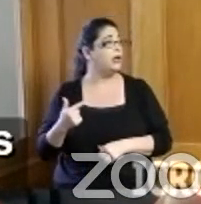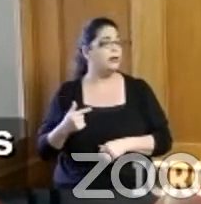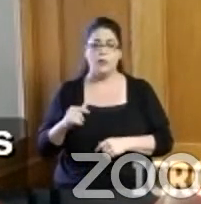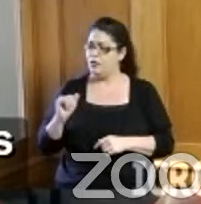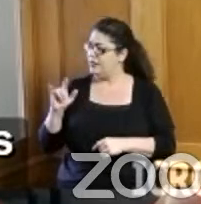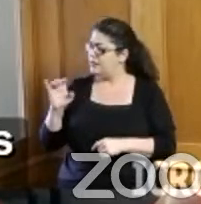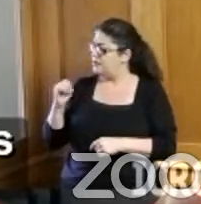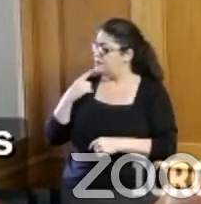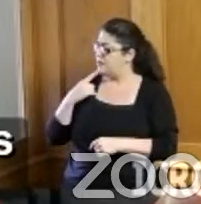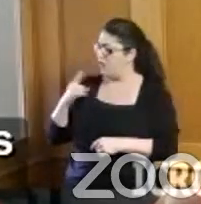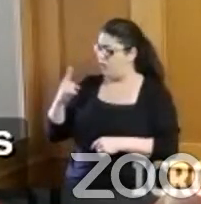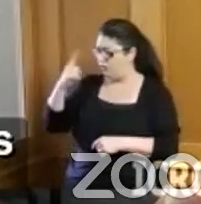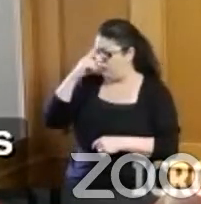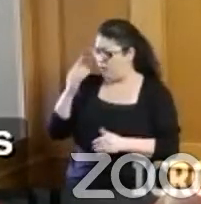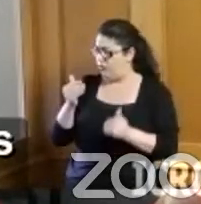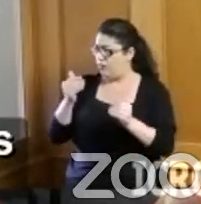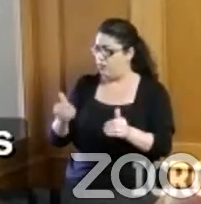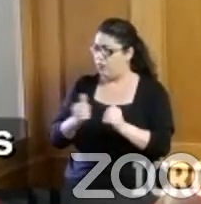over.